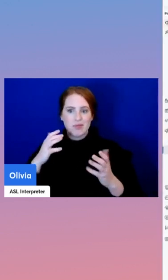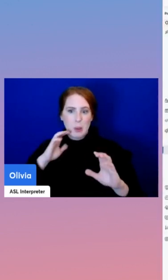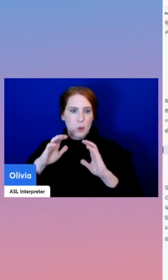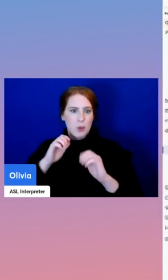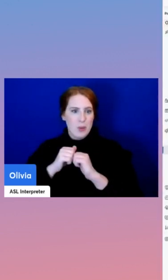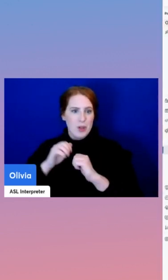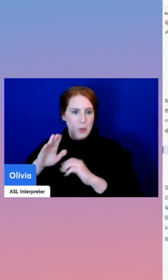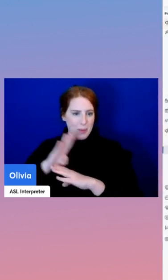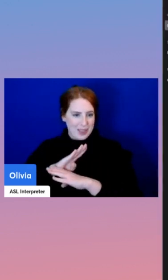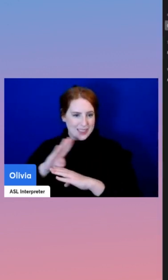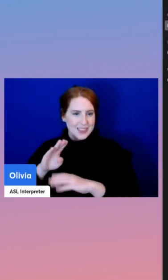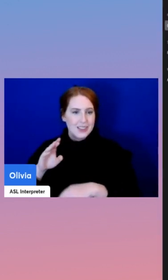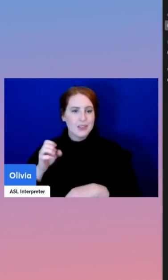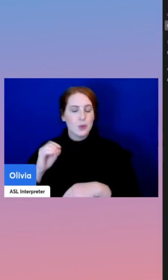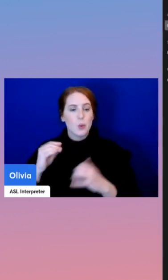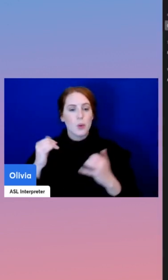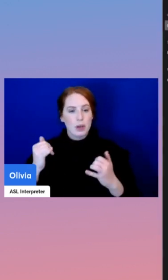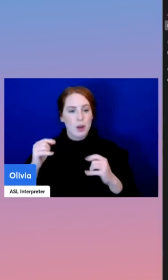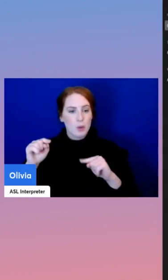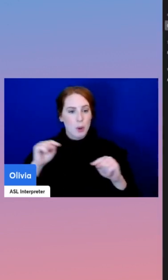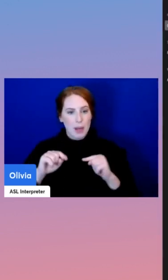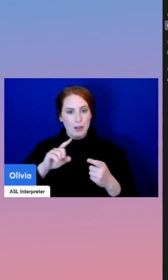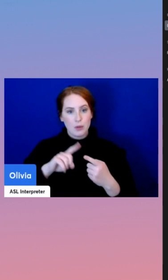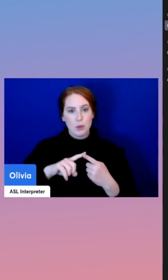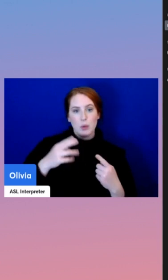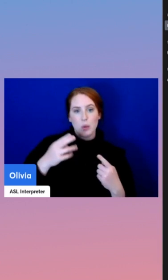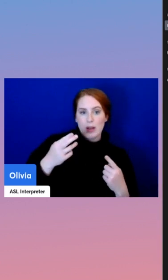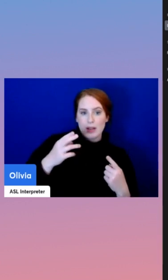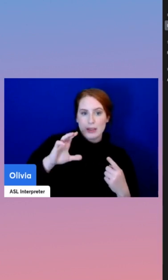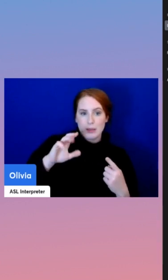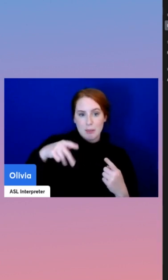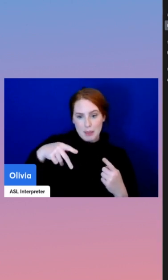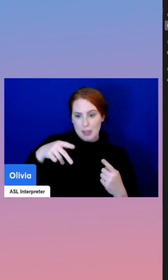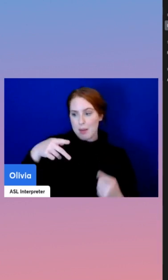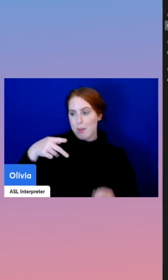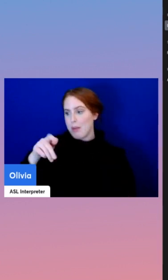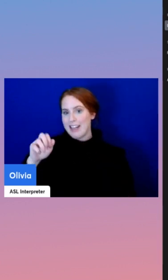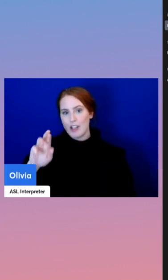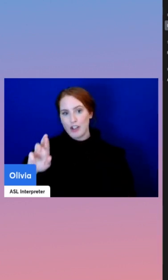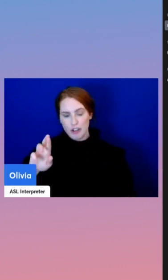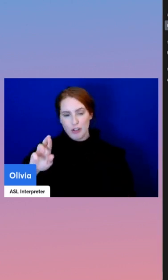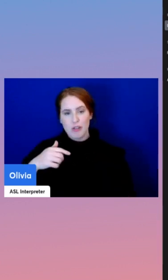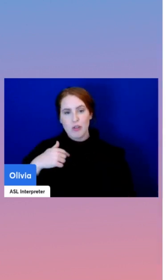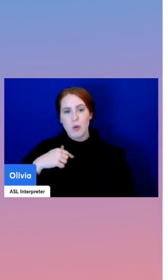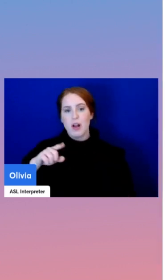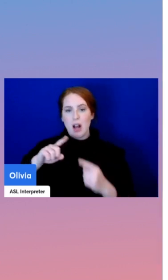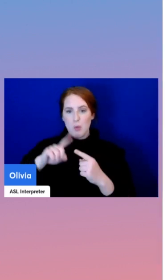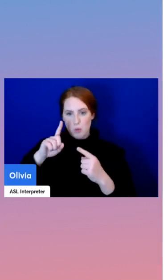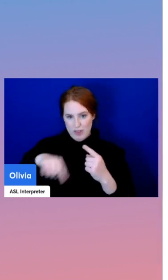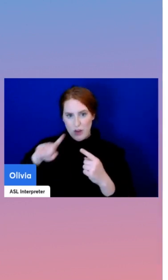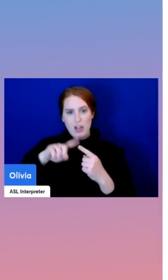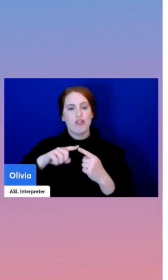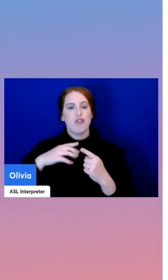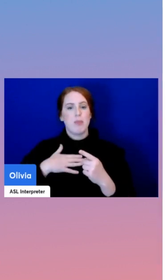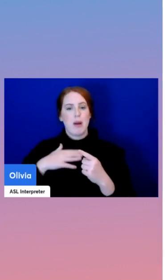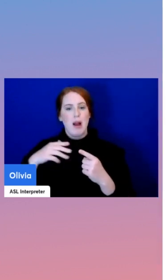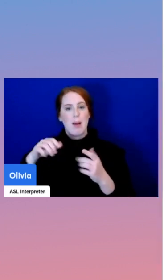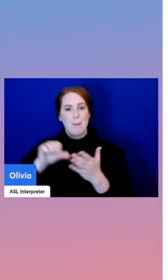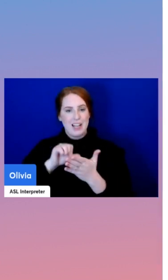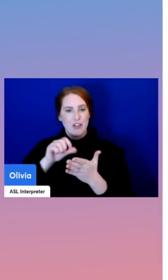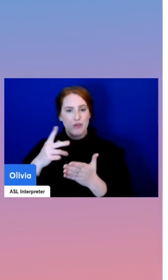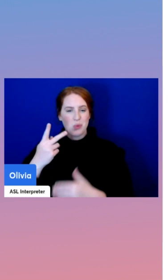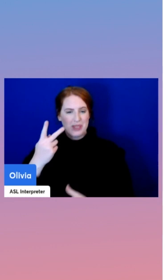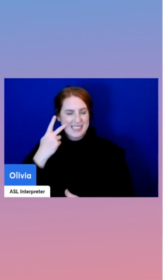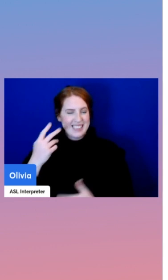we go back to HCP Packer registry, and here if I refresh my page, you will see that now I'll have a new bucket for